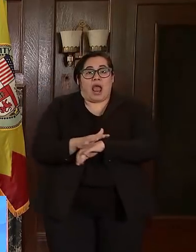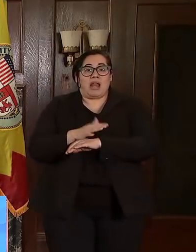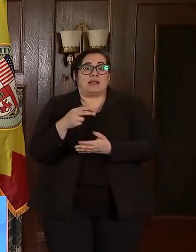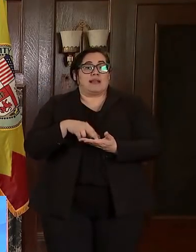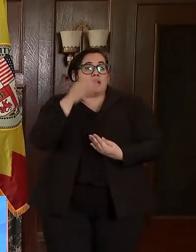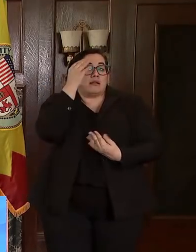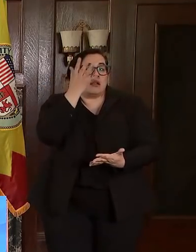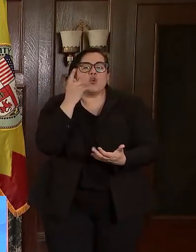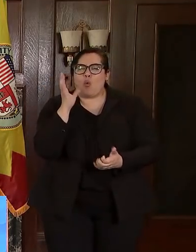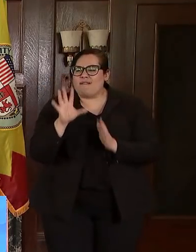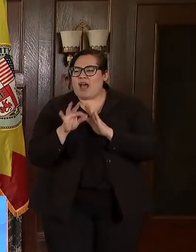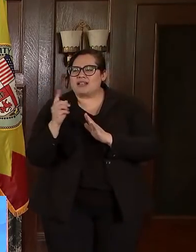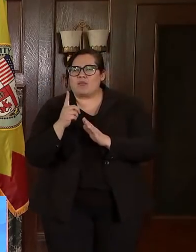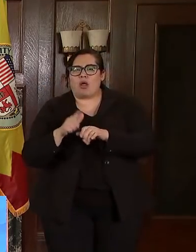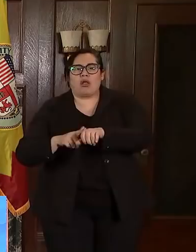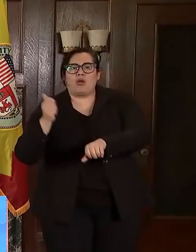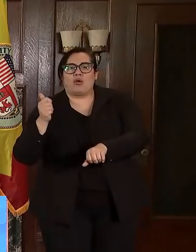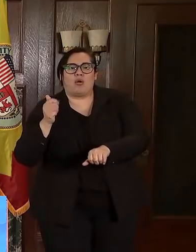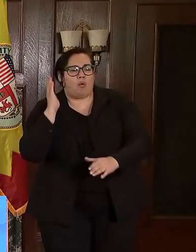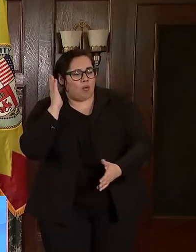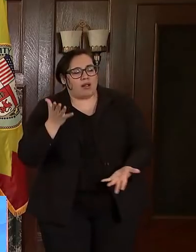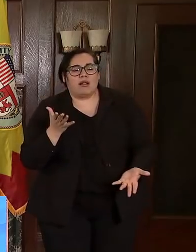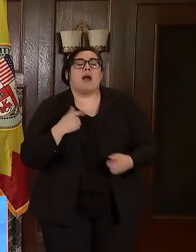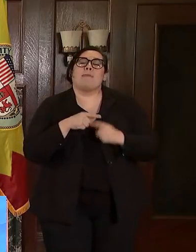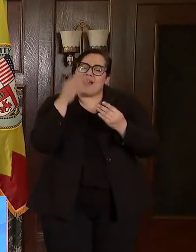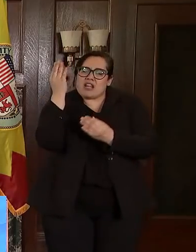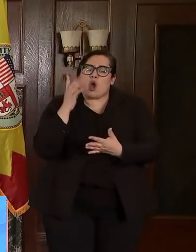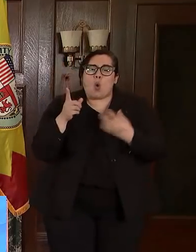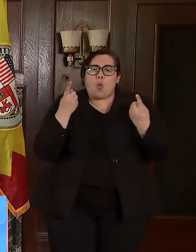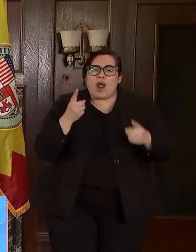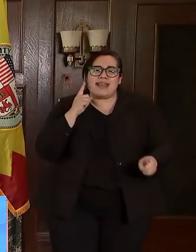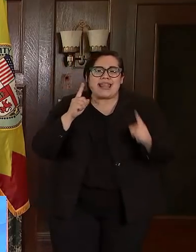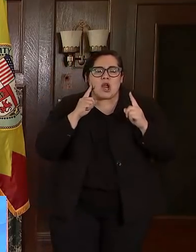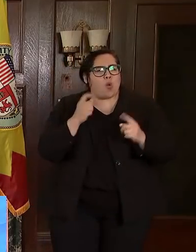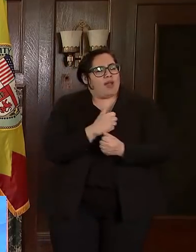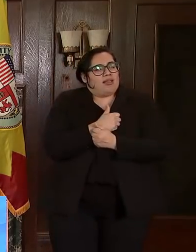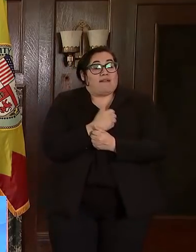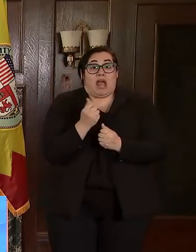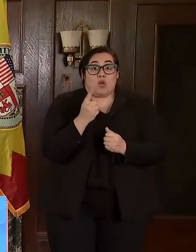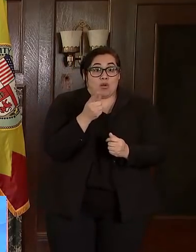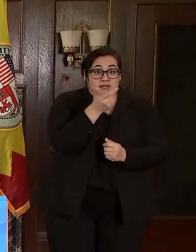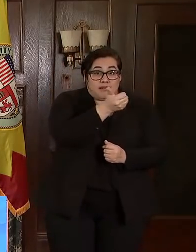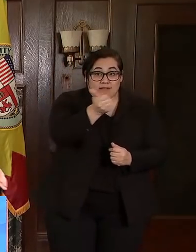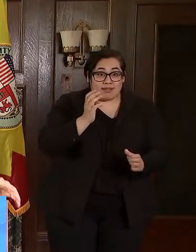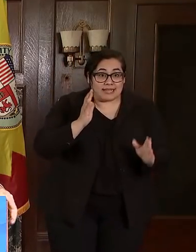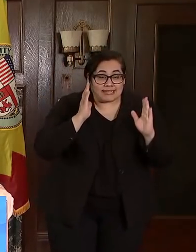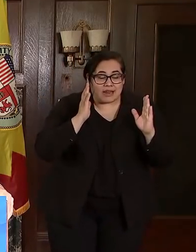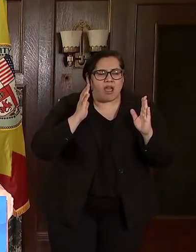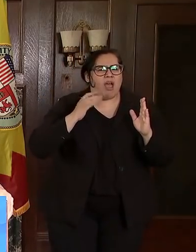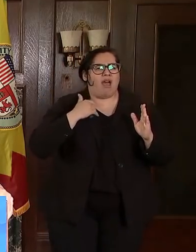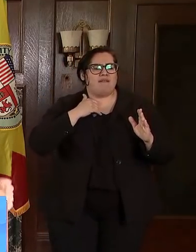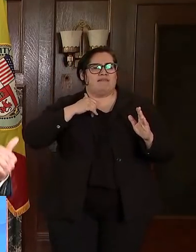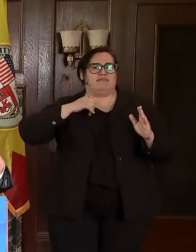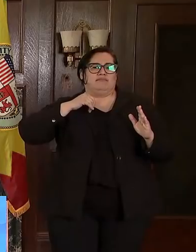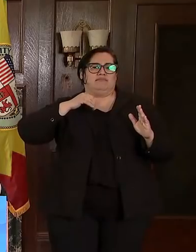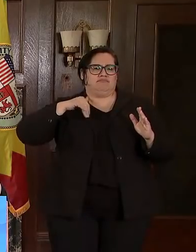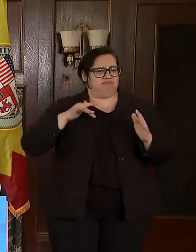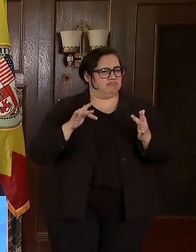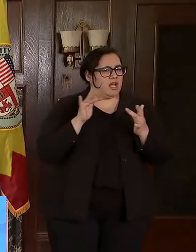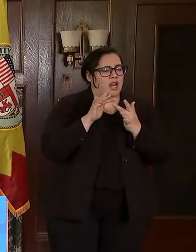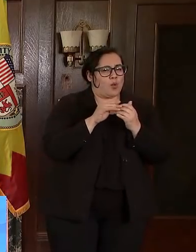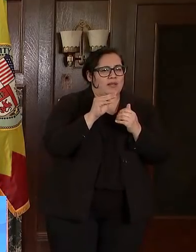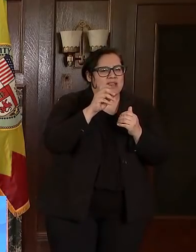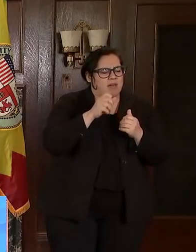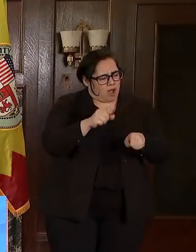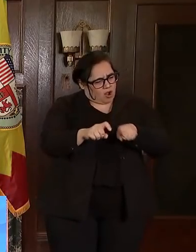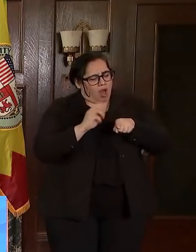be able to find somebody that's taking longer. Let us know when you hear those, because we love, or anybody listening who hasn't been in contact with the media, call us during